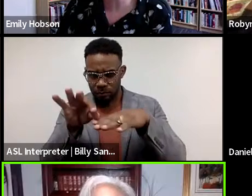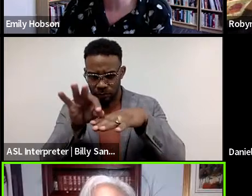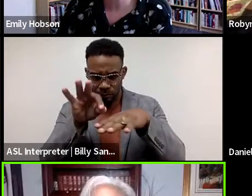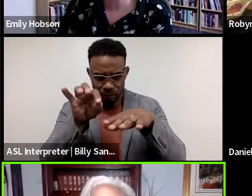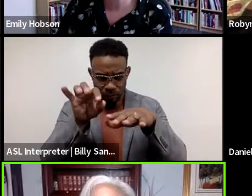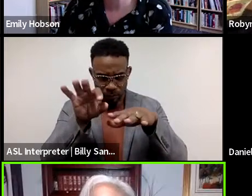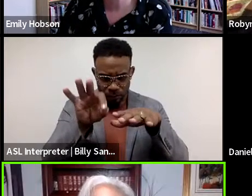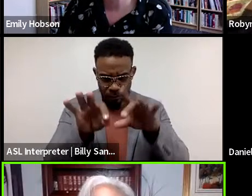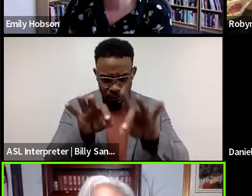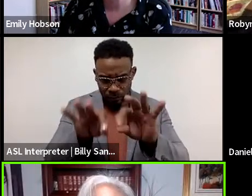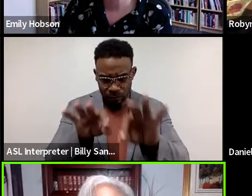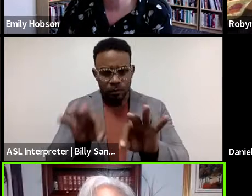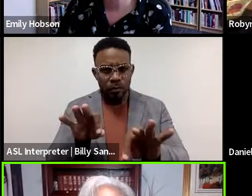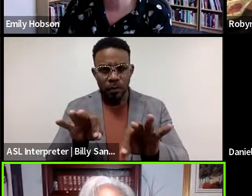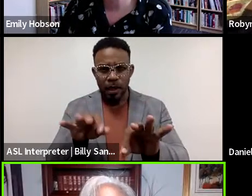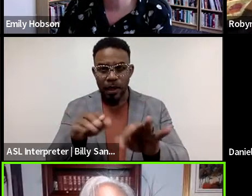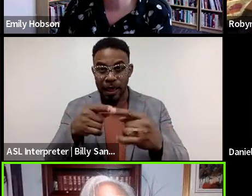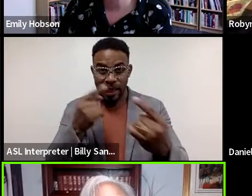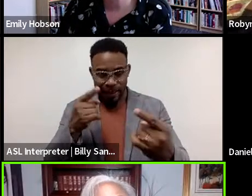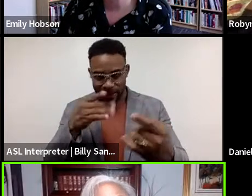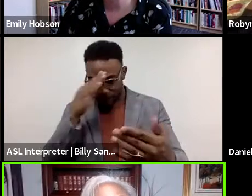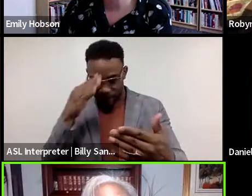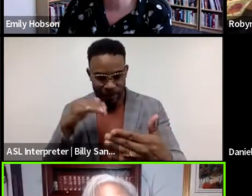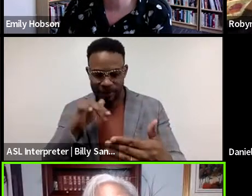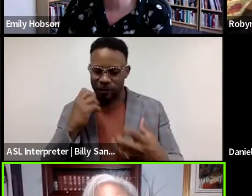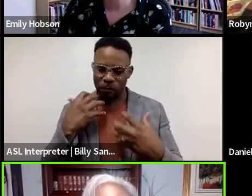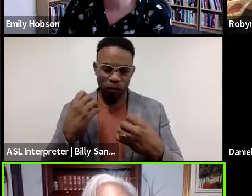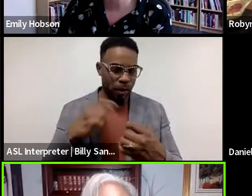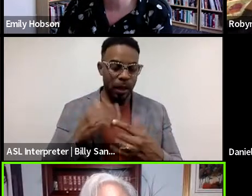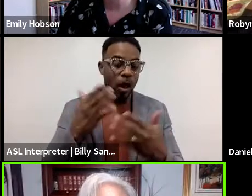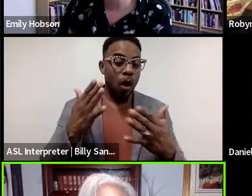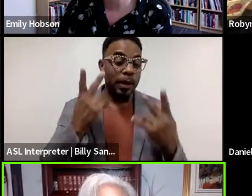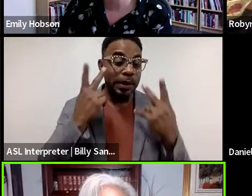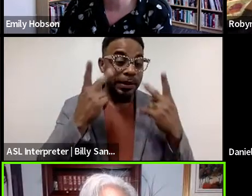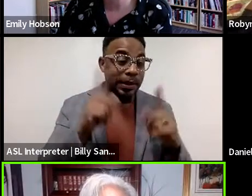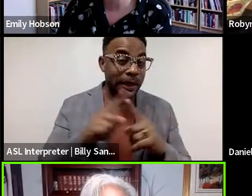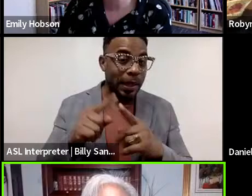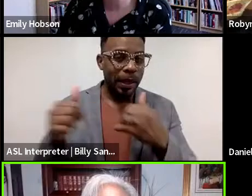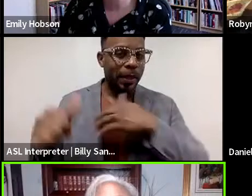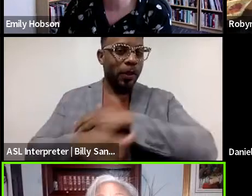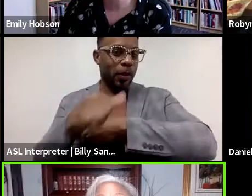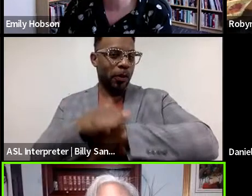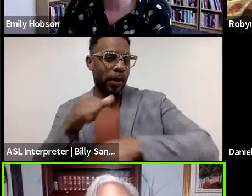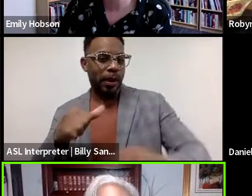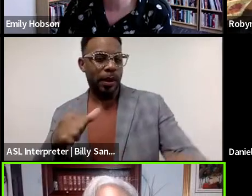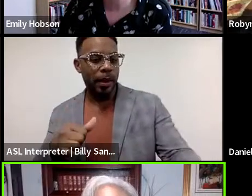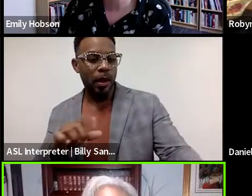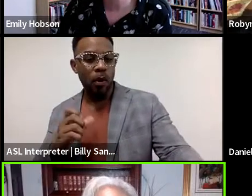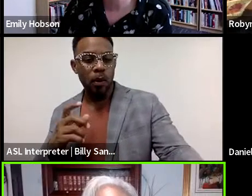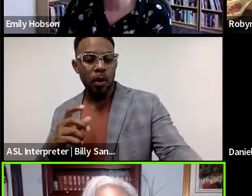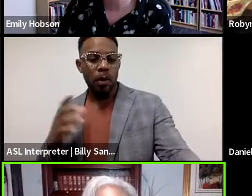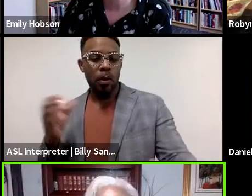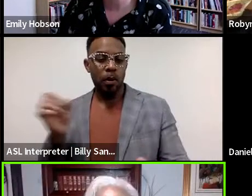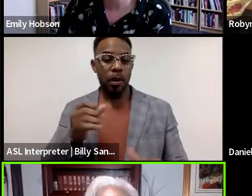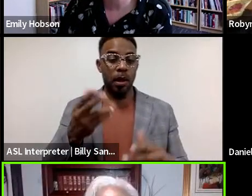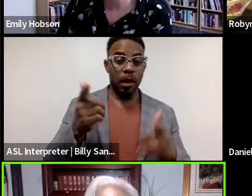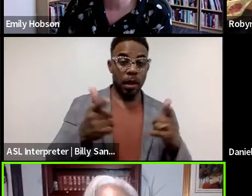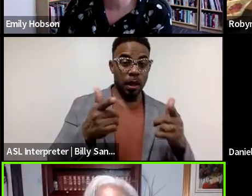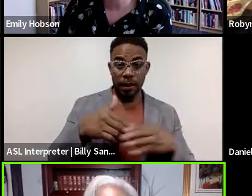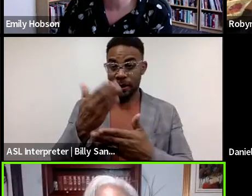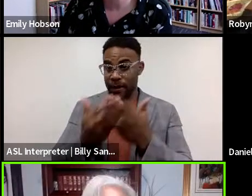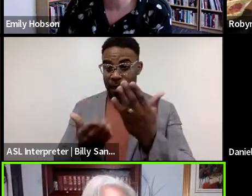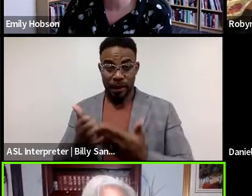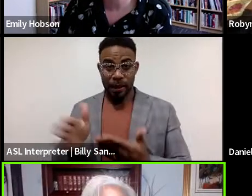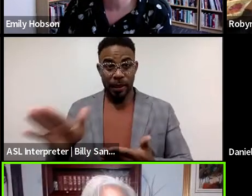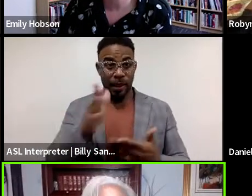because anti-Blackness is so strong that it's already seen as a threat. When you put guns in the hands